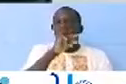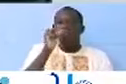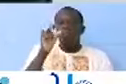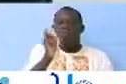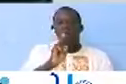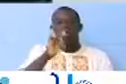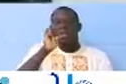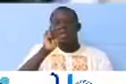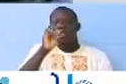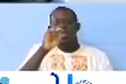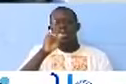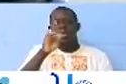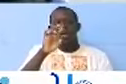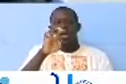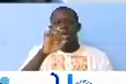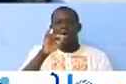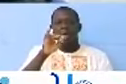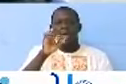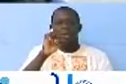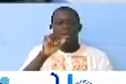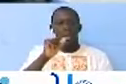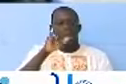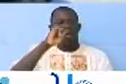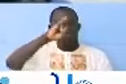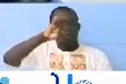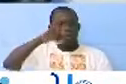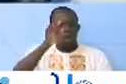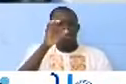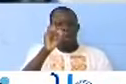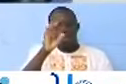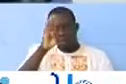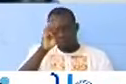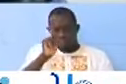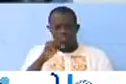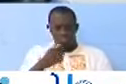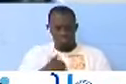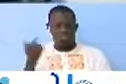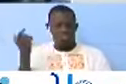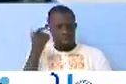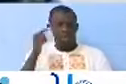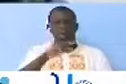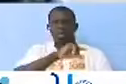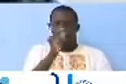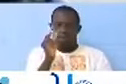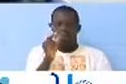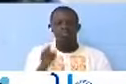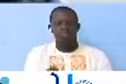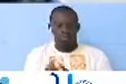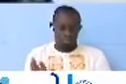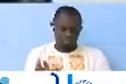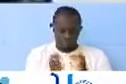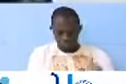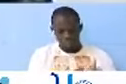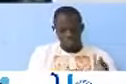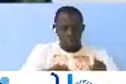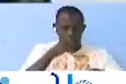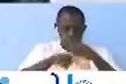Whose name is Idrissa Job. Ota mwele. I heard his name. Apadaje kodake. After